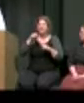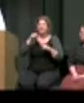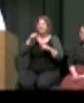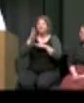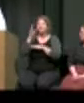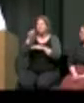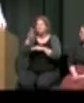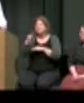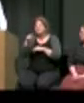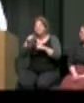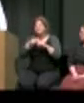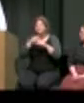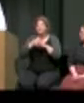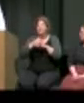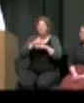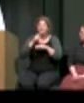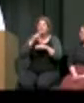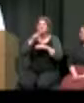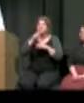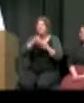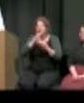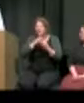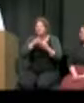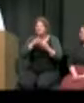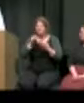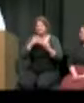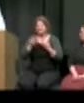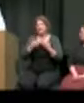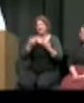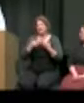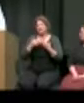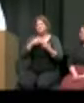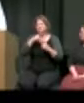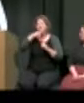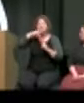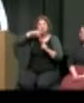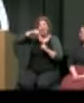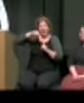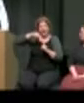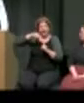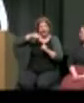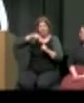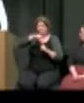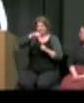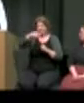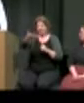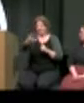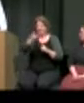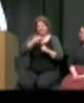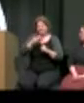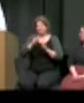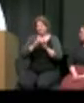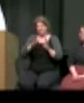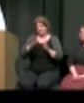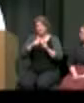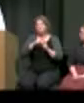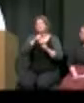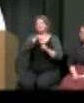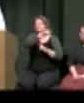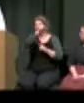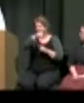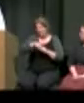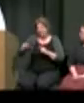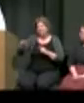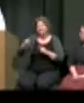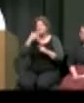logs, metal cans, stuff like that we can easily handle that's dry. So putting that back into the system